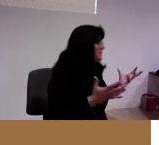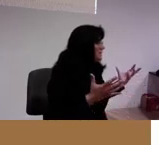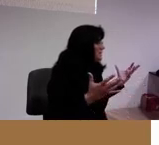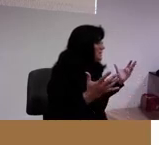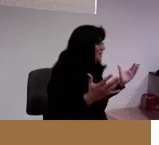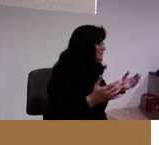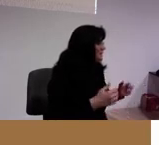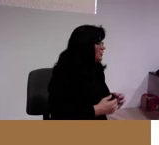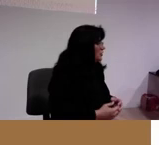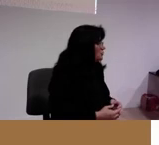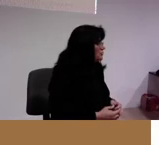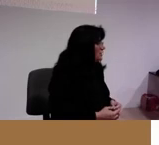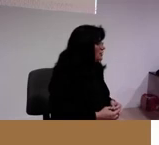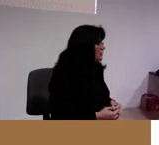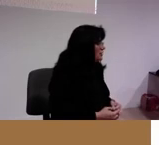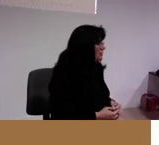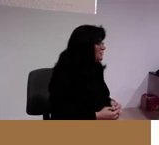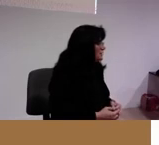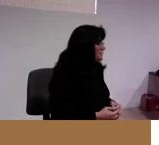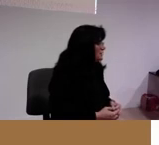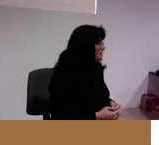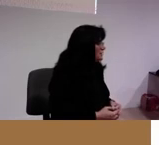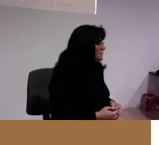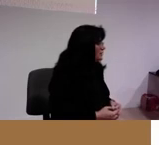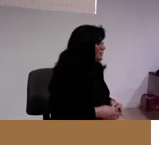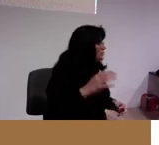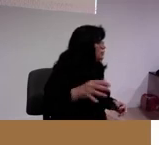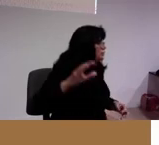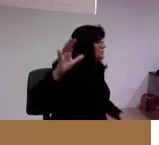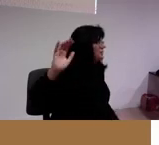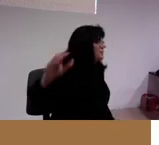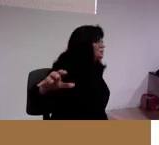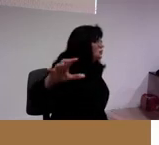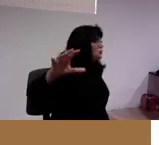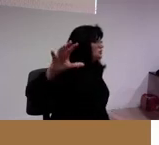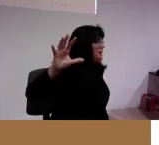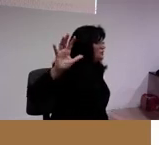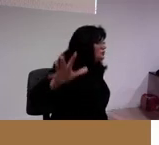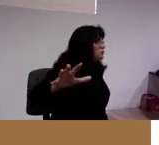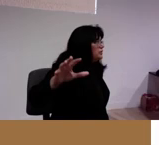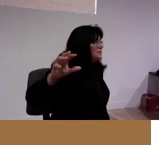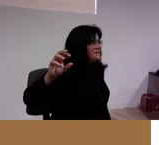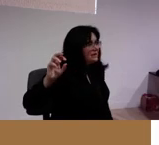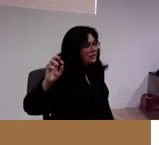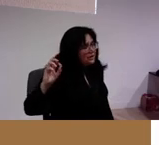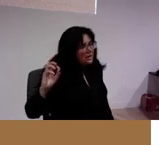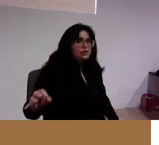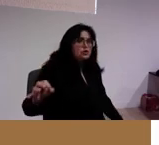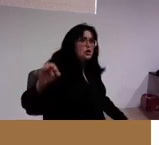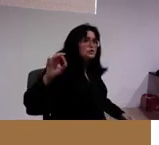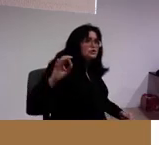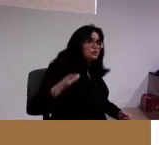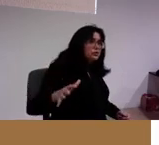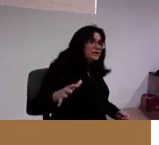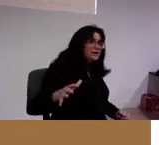in having our cultures recognised. When Thomas King talked about stories and if